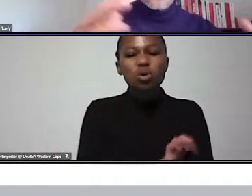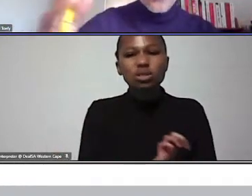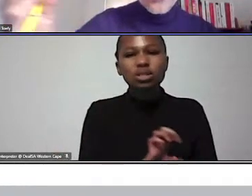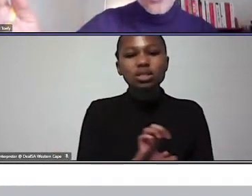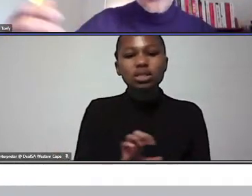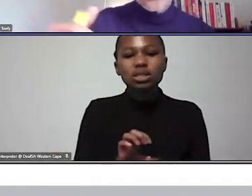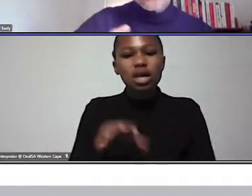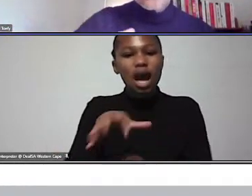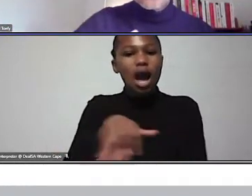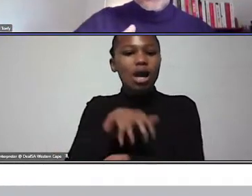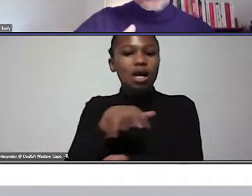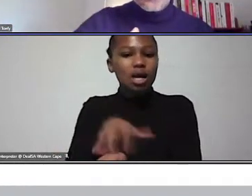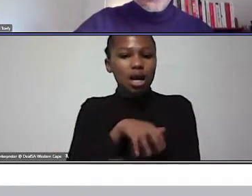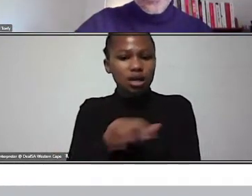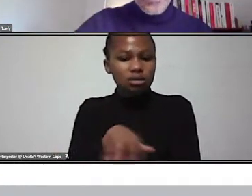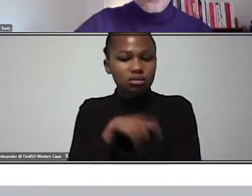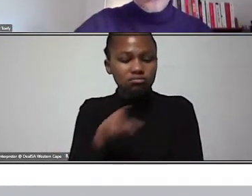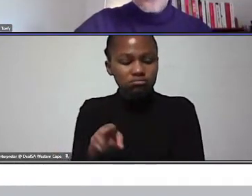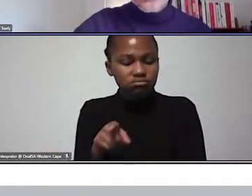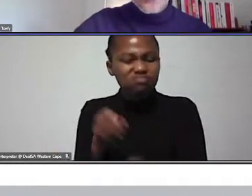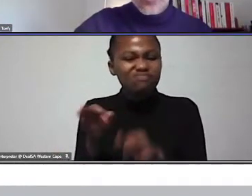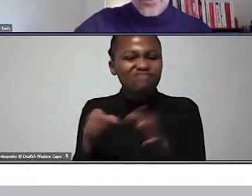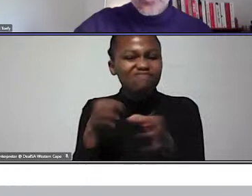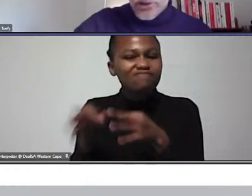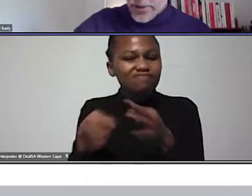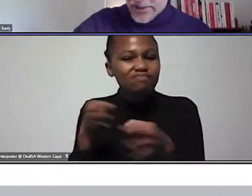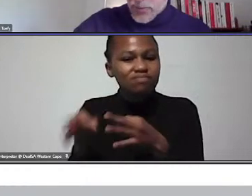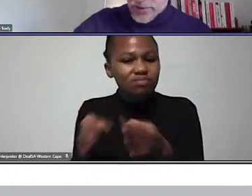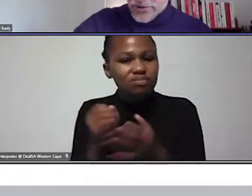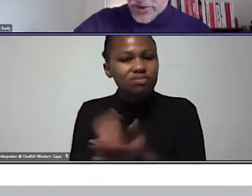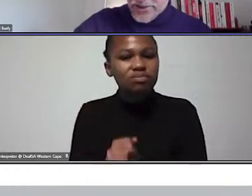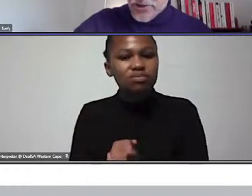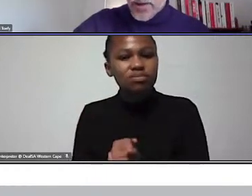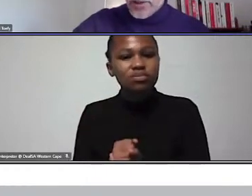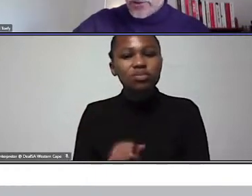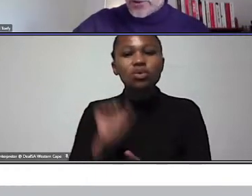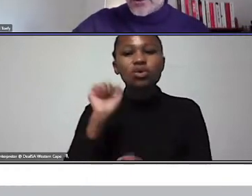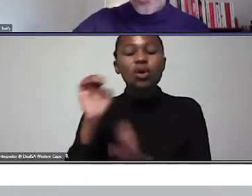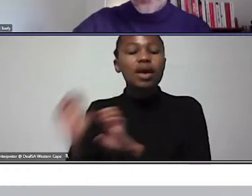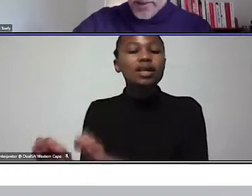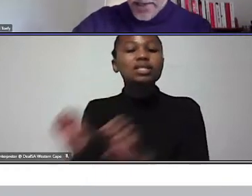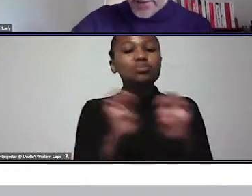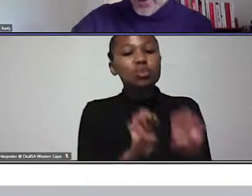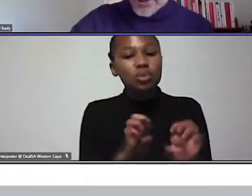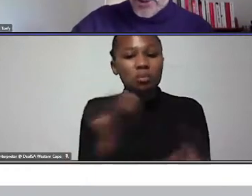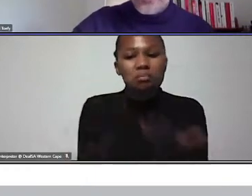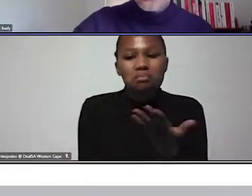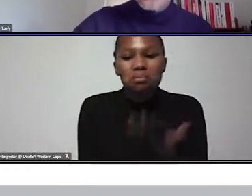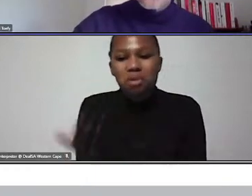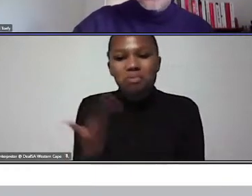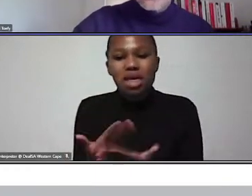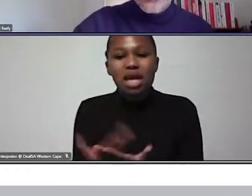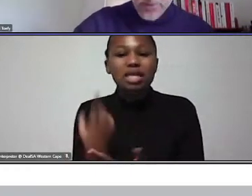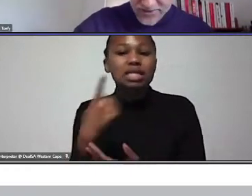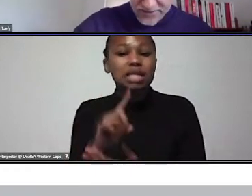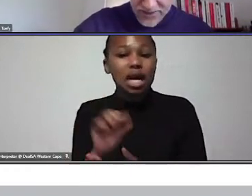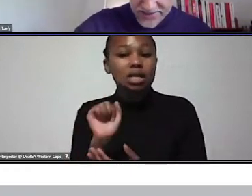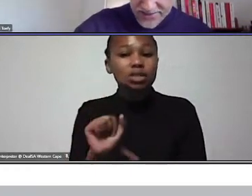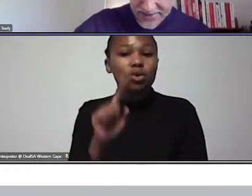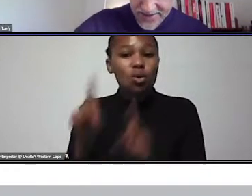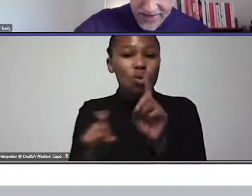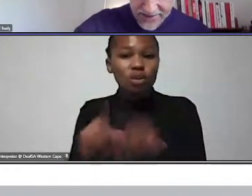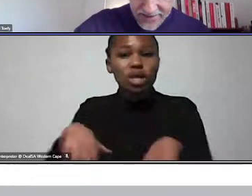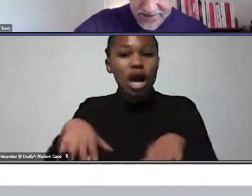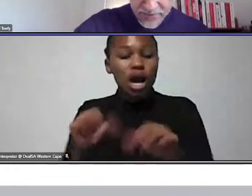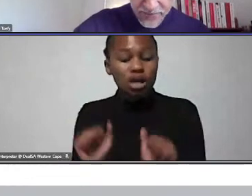that differentiation that that fits in well with your export strategy. Maybe you could start with that question that the chairperson asked